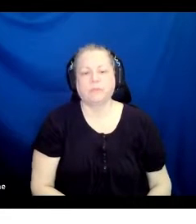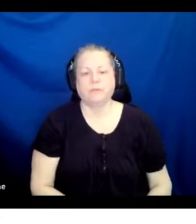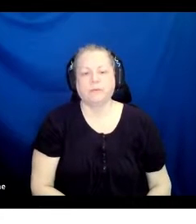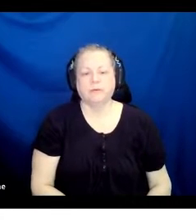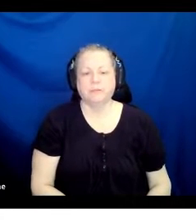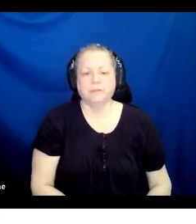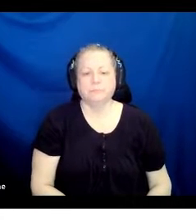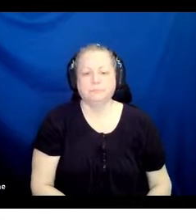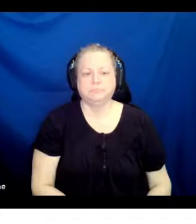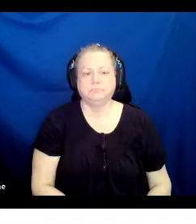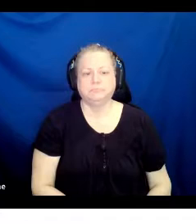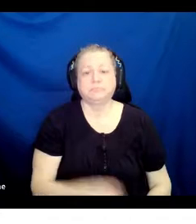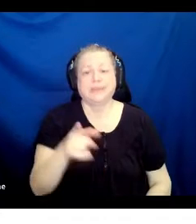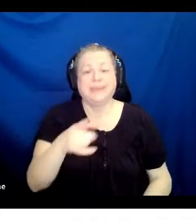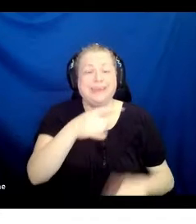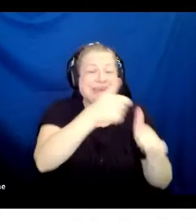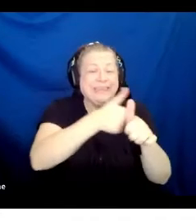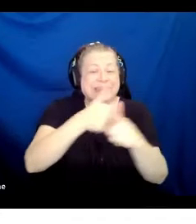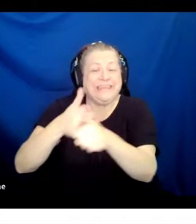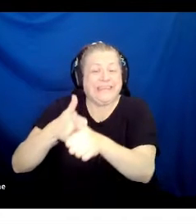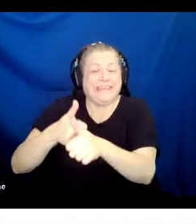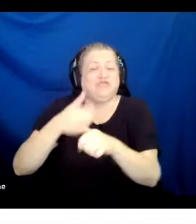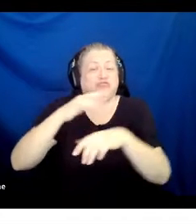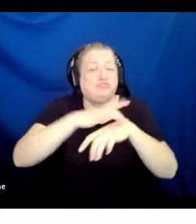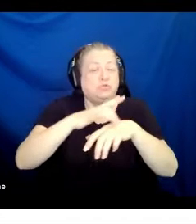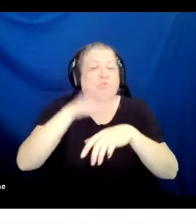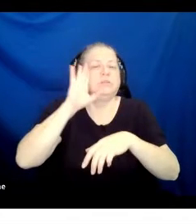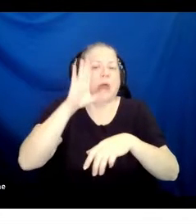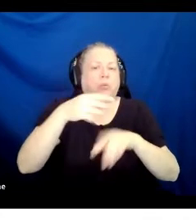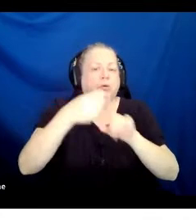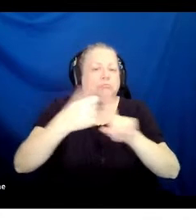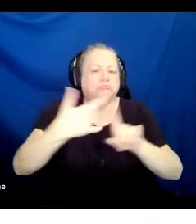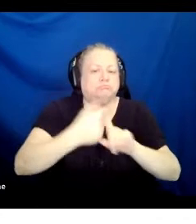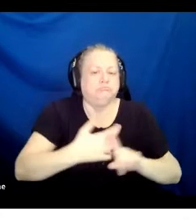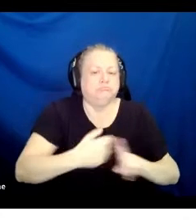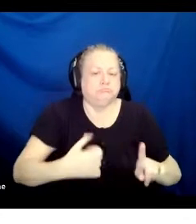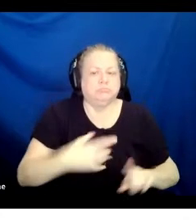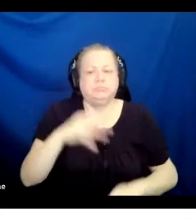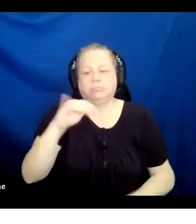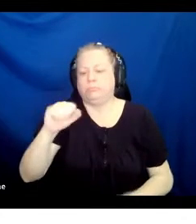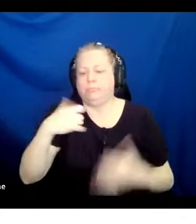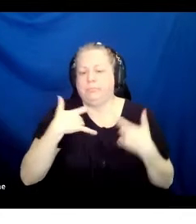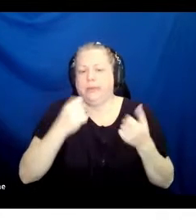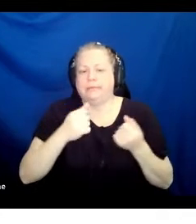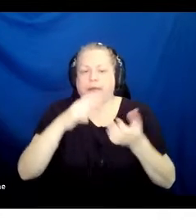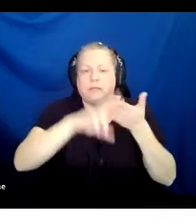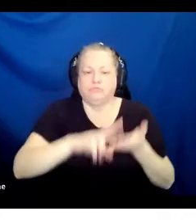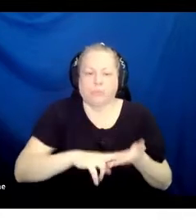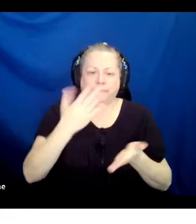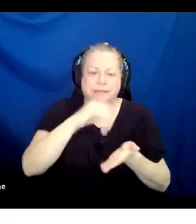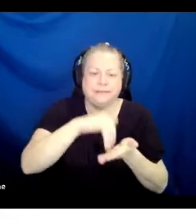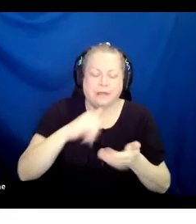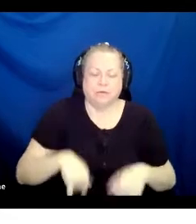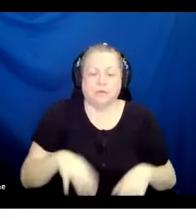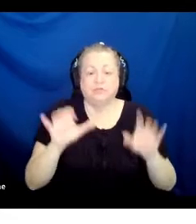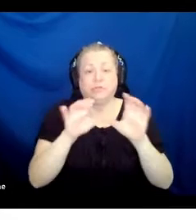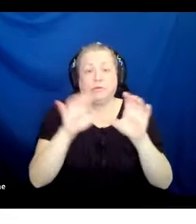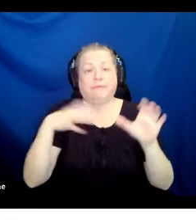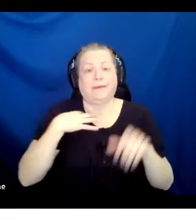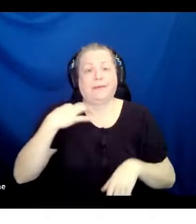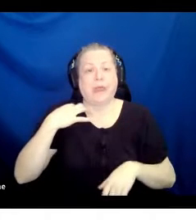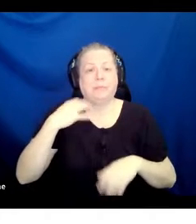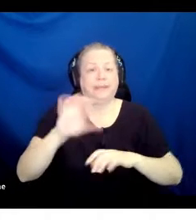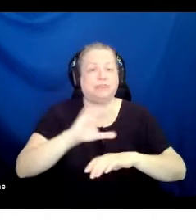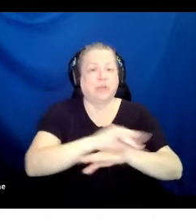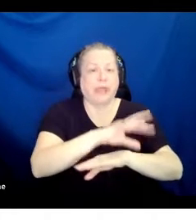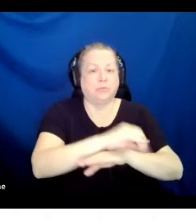talking through each of these resources. And the resources include the MassHealth Enrollment Centers, the Certified Application Counselors and